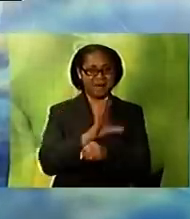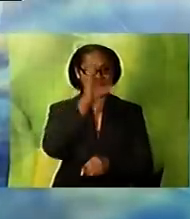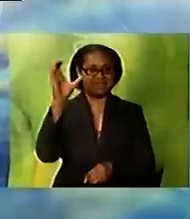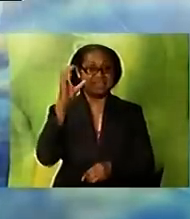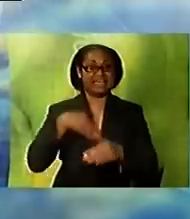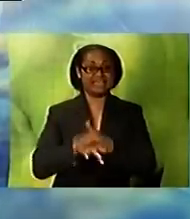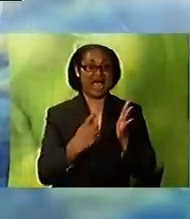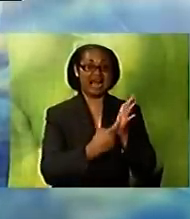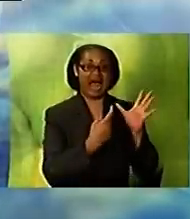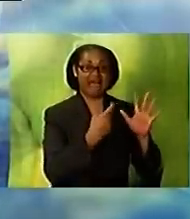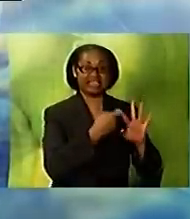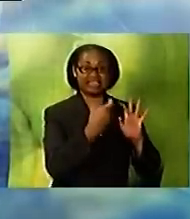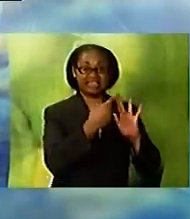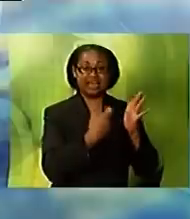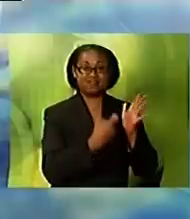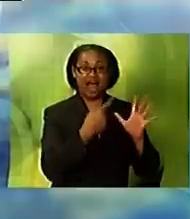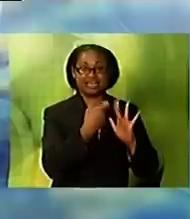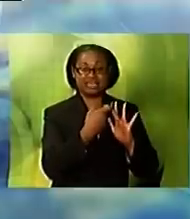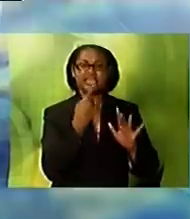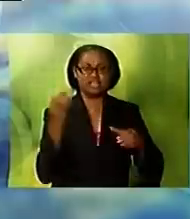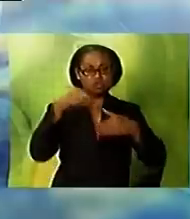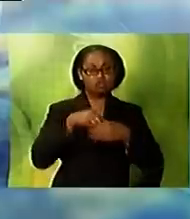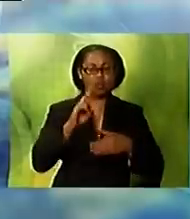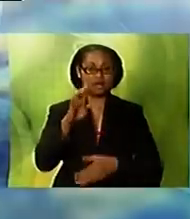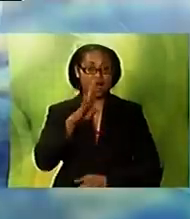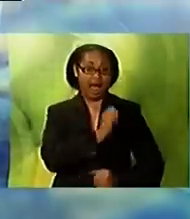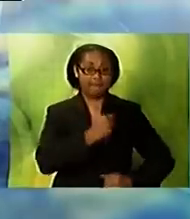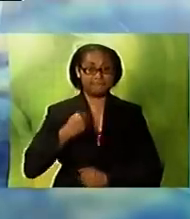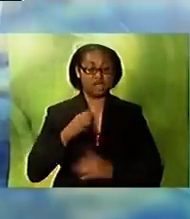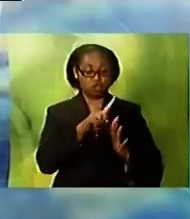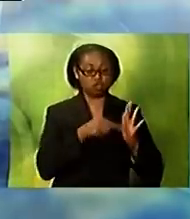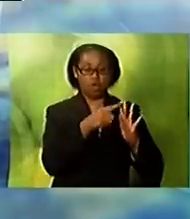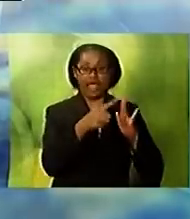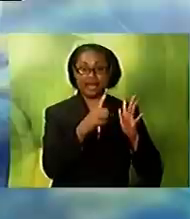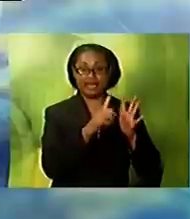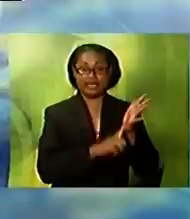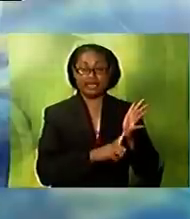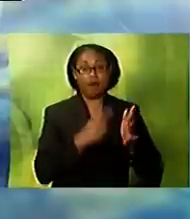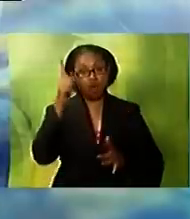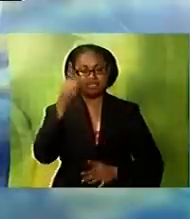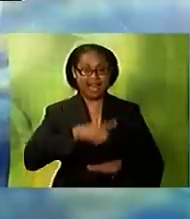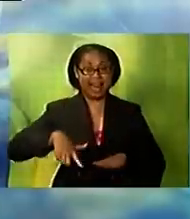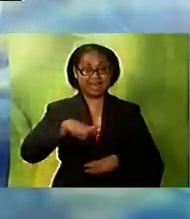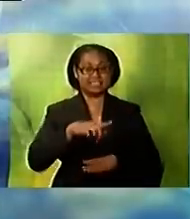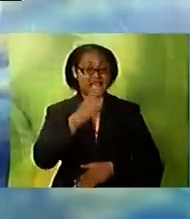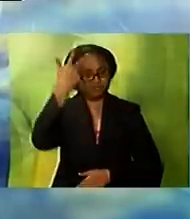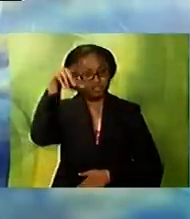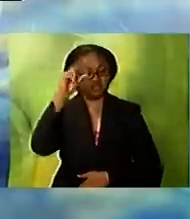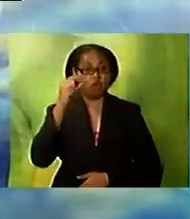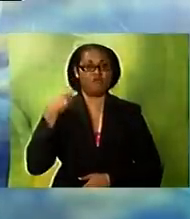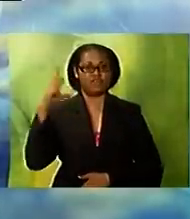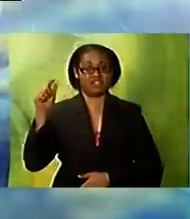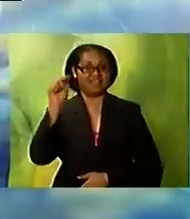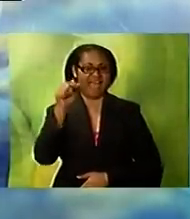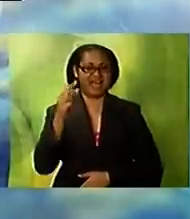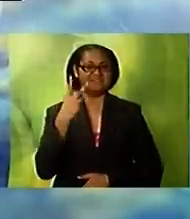in Rakiraki. The team, together with the Commissioner Western, Commander Choeli Dawaki, landowners and Itoke Land Trust Board officials were at